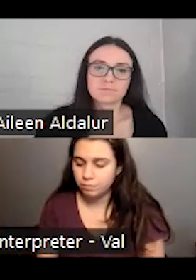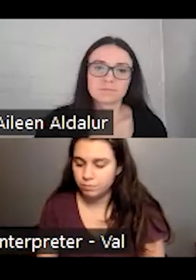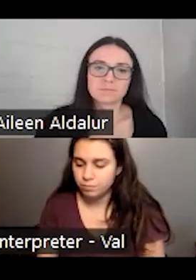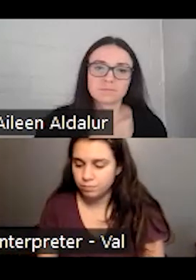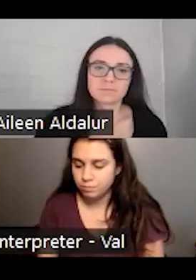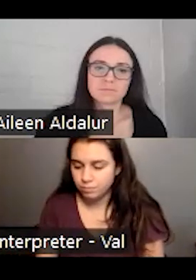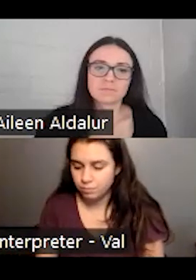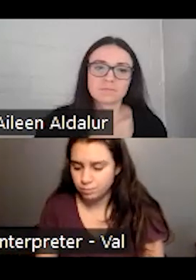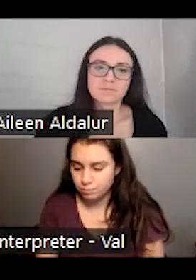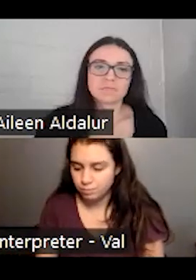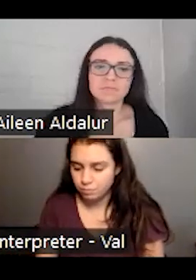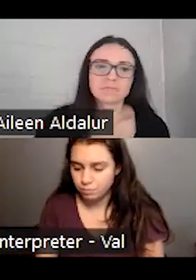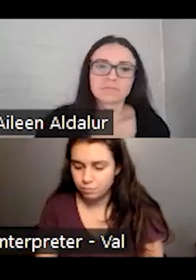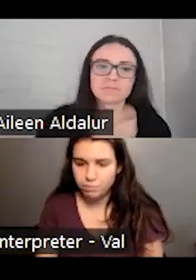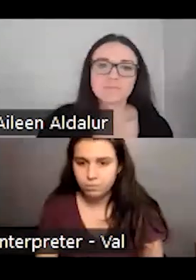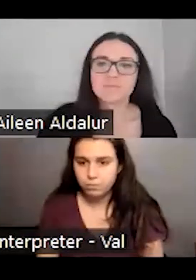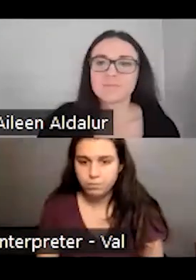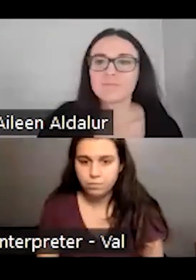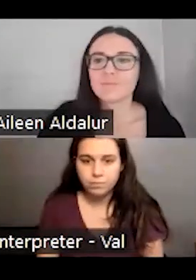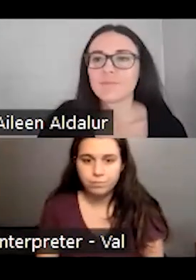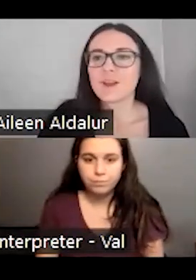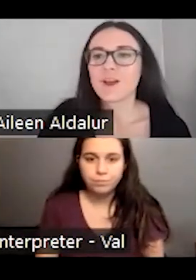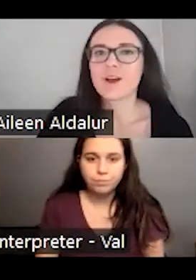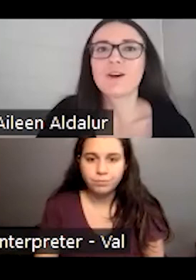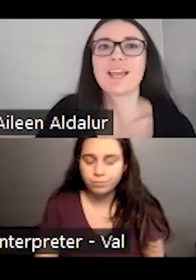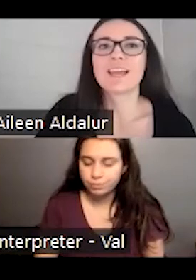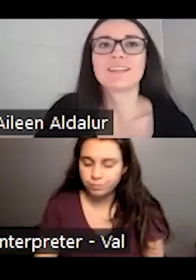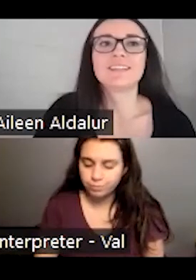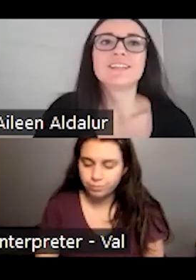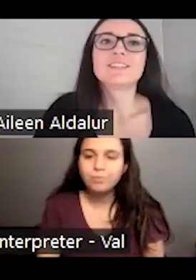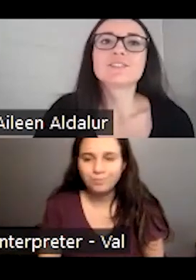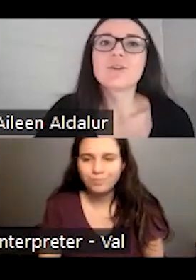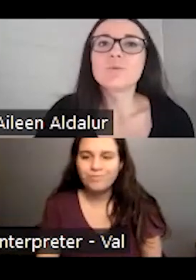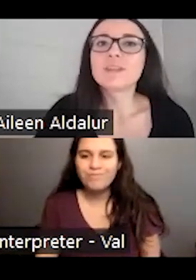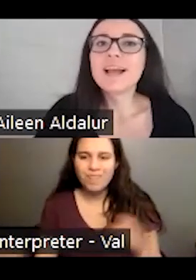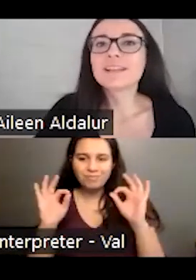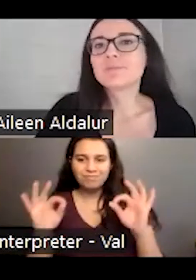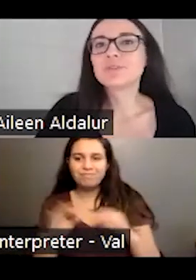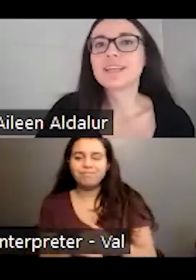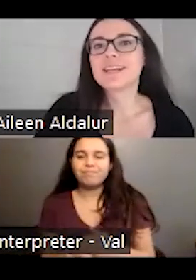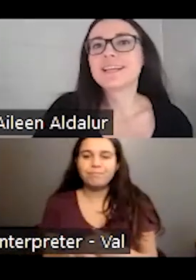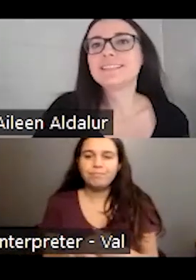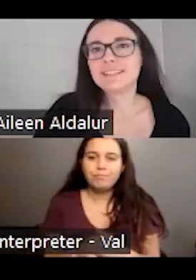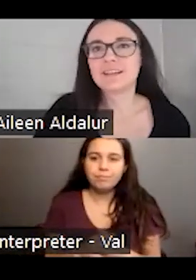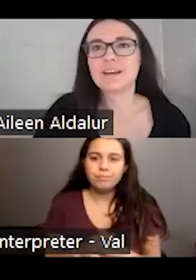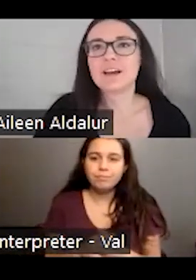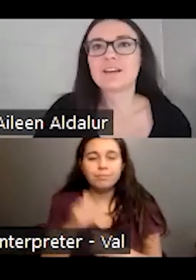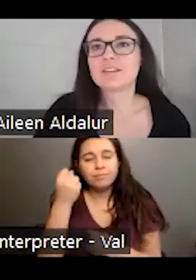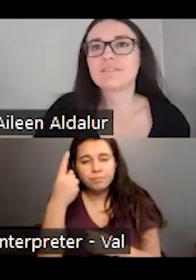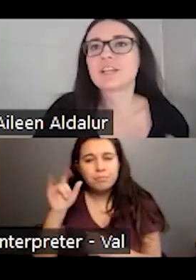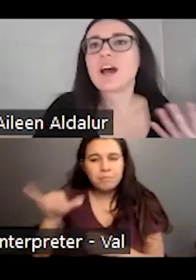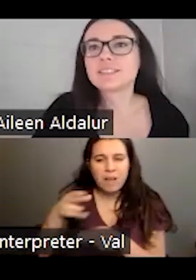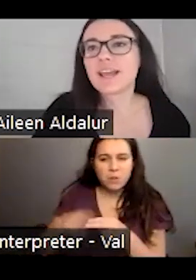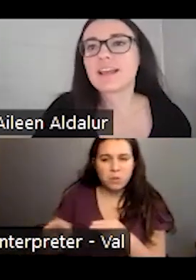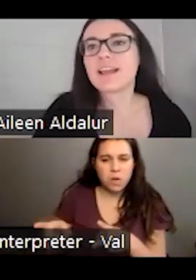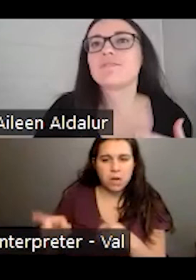Okay, So with that clip, you can get an idea